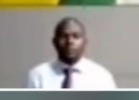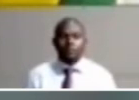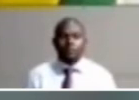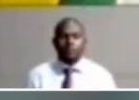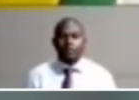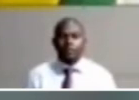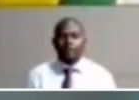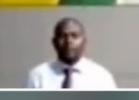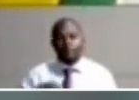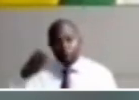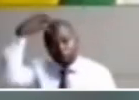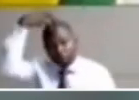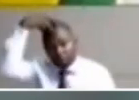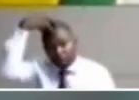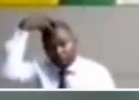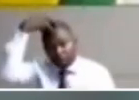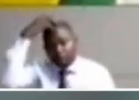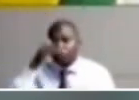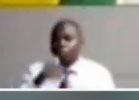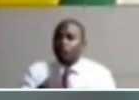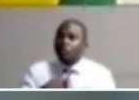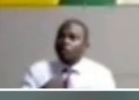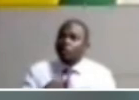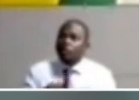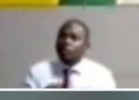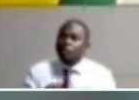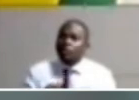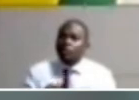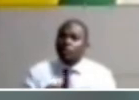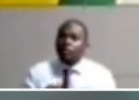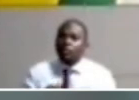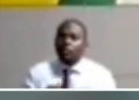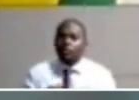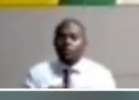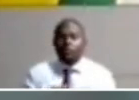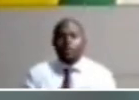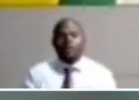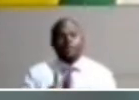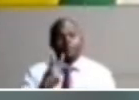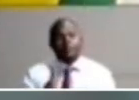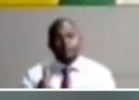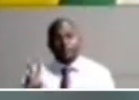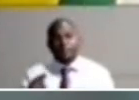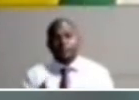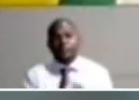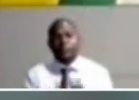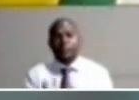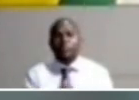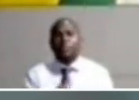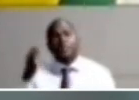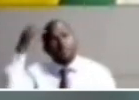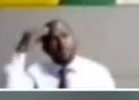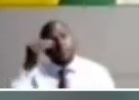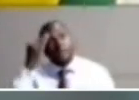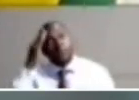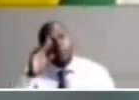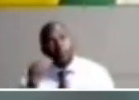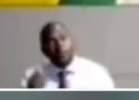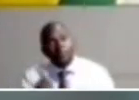There's a sheikh who sent me a portion from the Bible. I was surprised how the sheikh came to know the